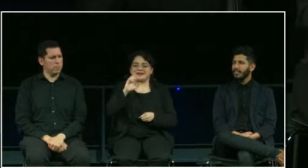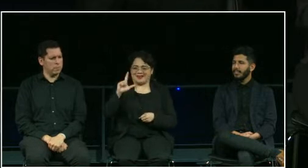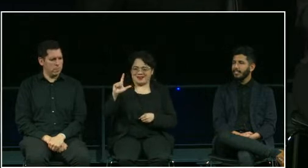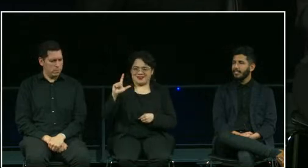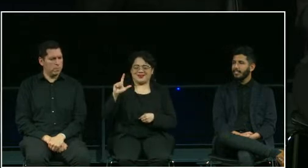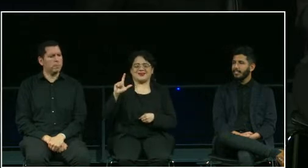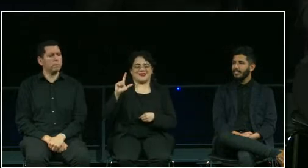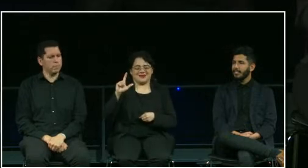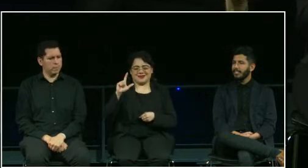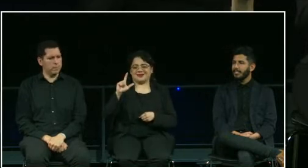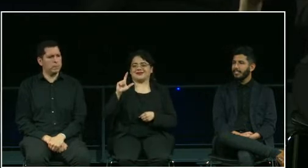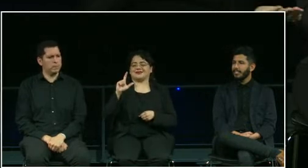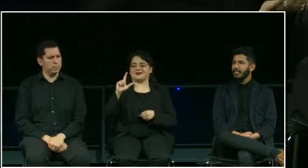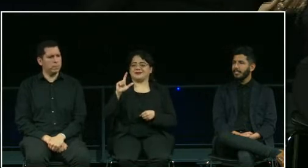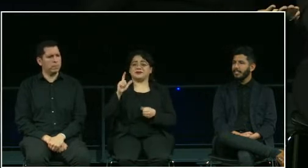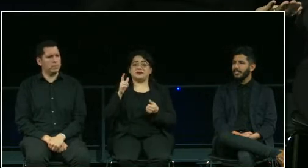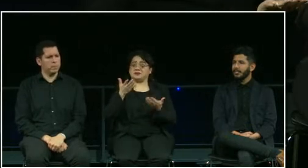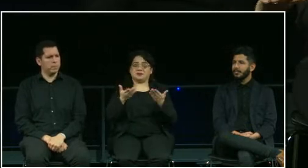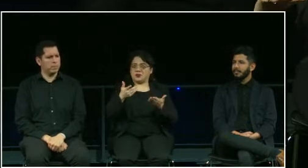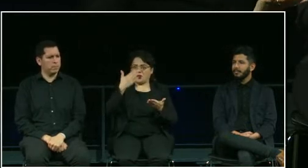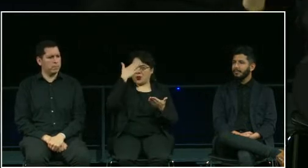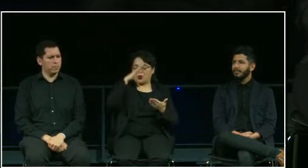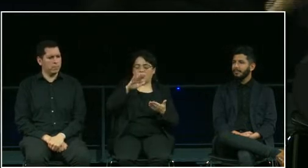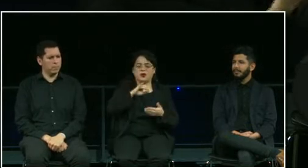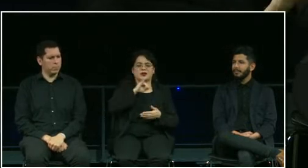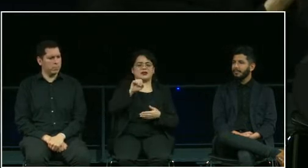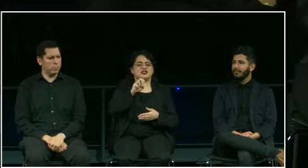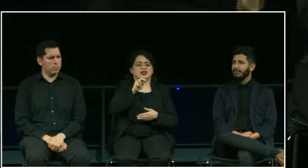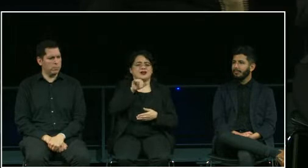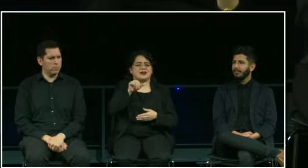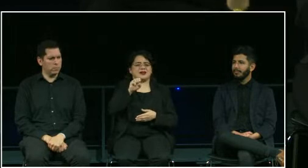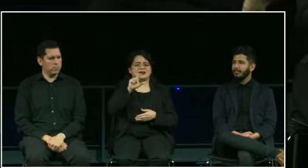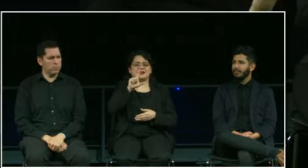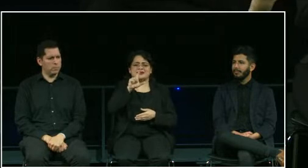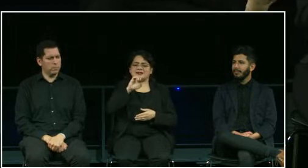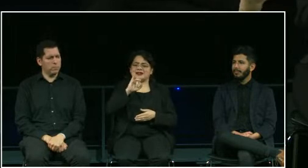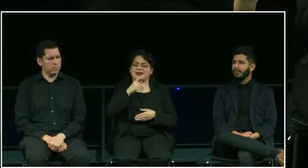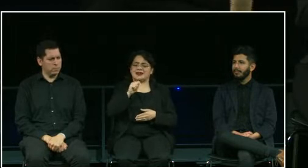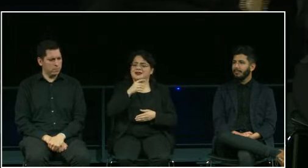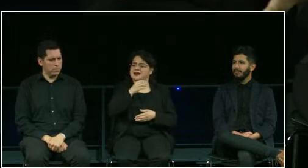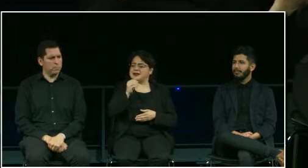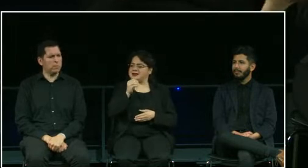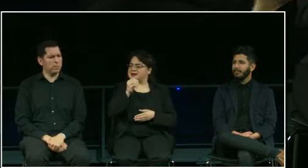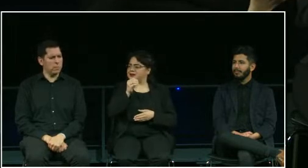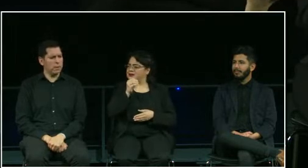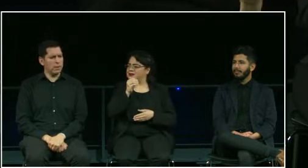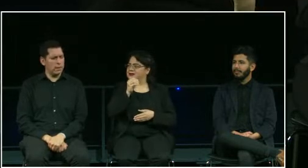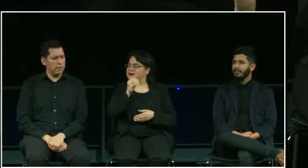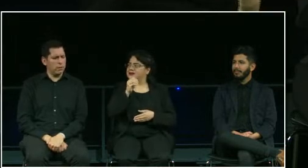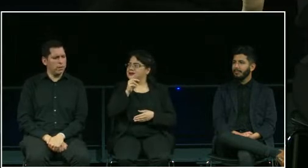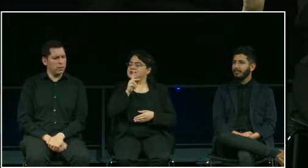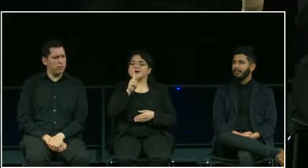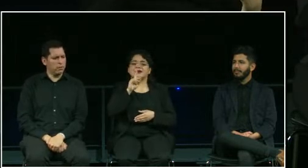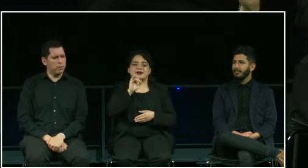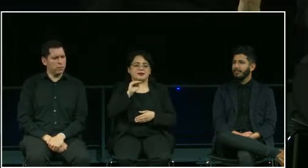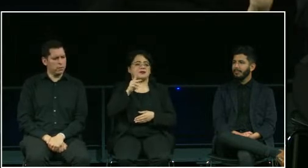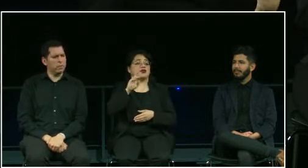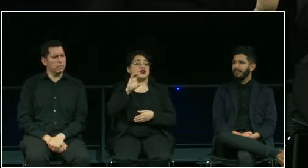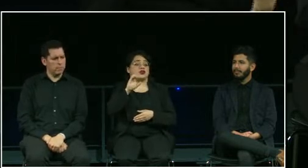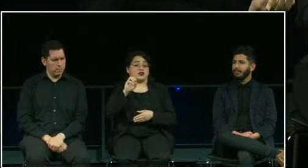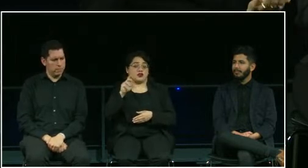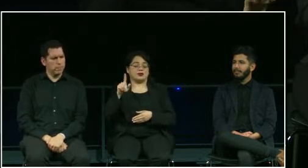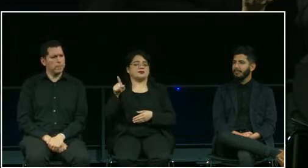know, for folks who don't know, Jenny Slate and Dean Fleischer-Camp co-created the character of Marcel